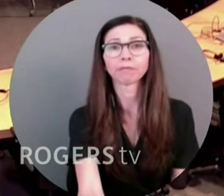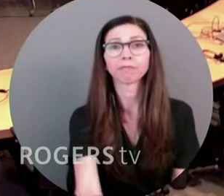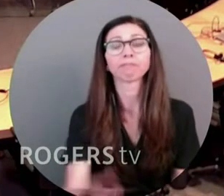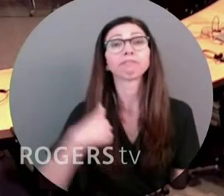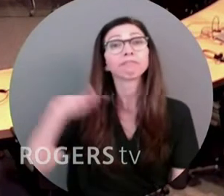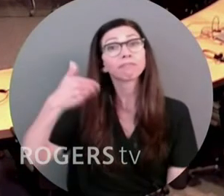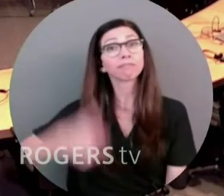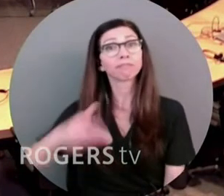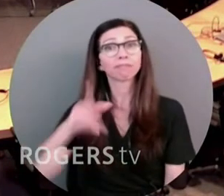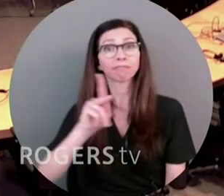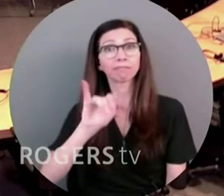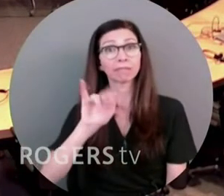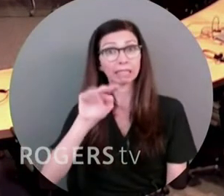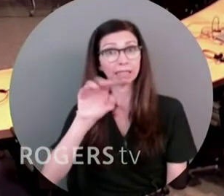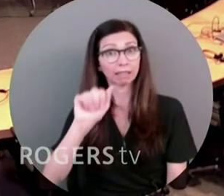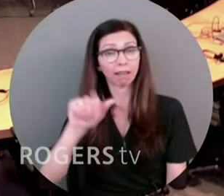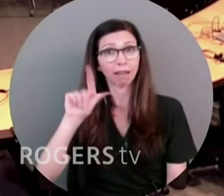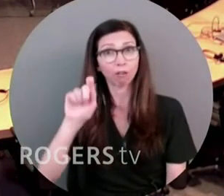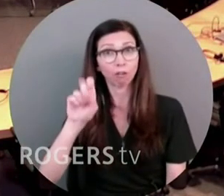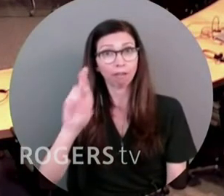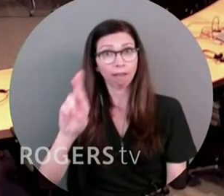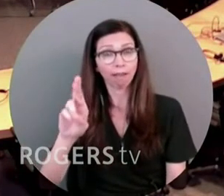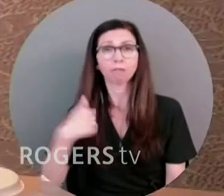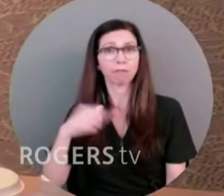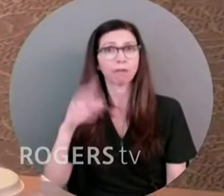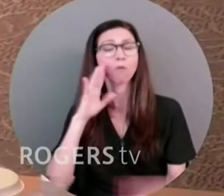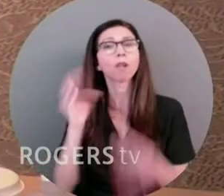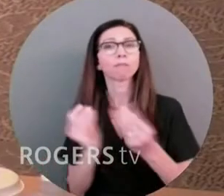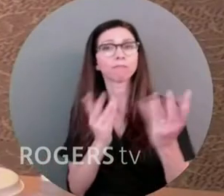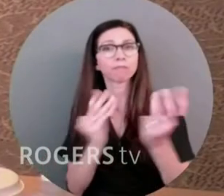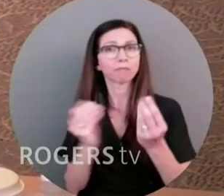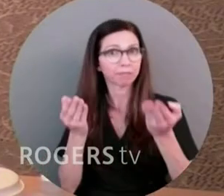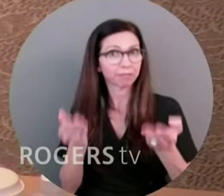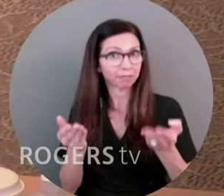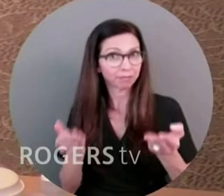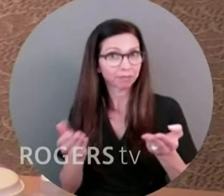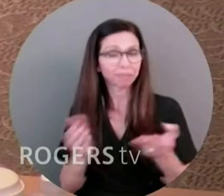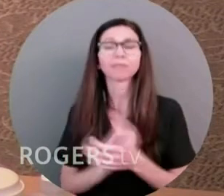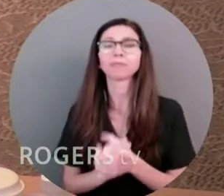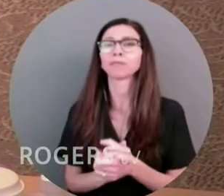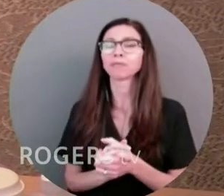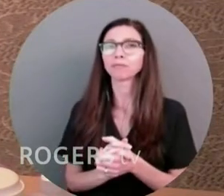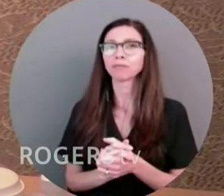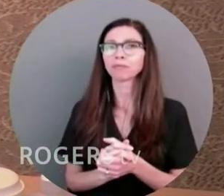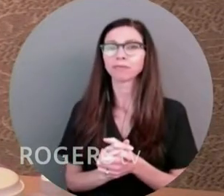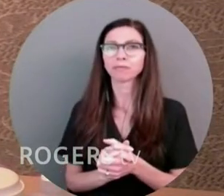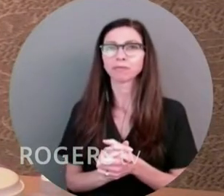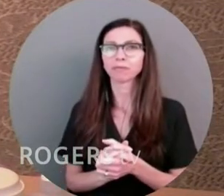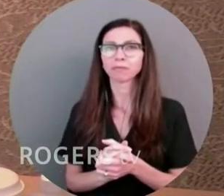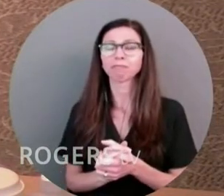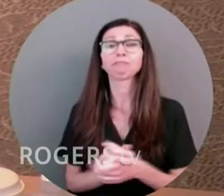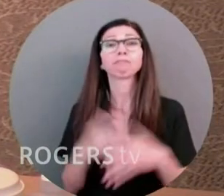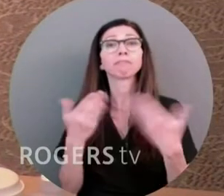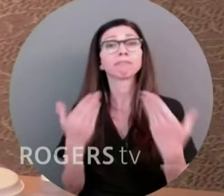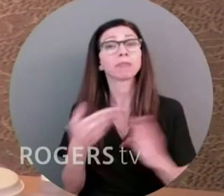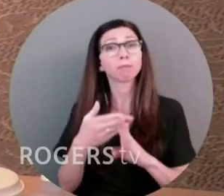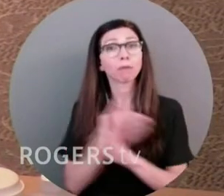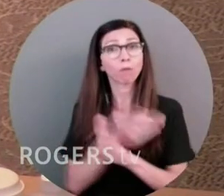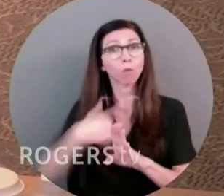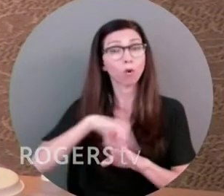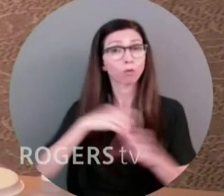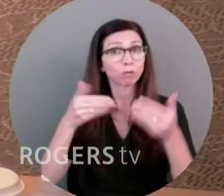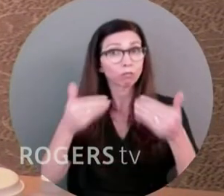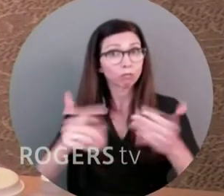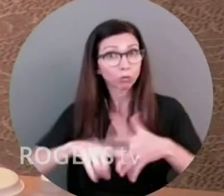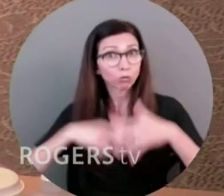your moderator. Je m'appelle Kina Leclerc et je serai l'animatrice de ce point de presse. Before we begin, I'd like to go over a few